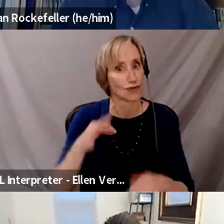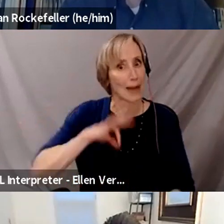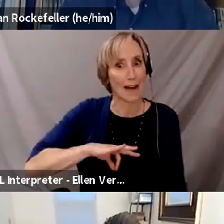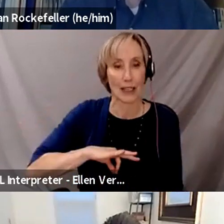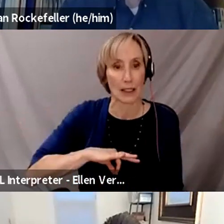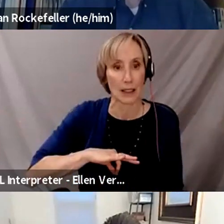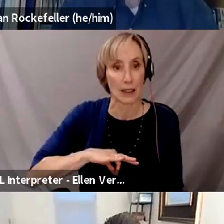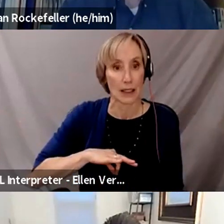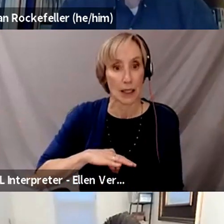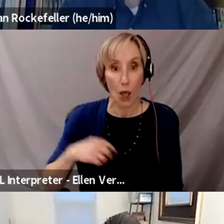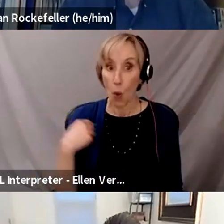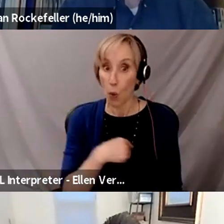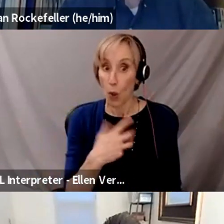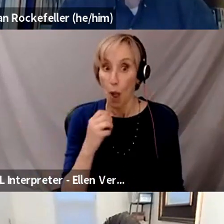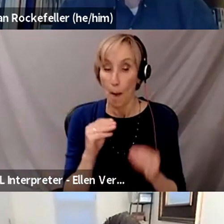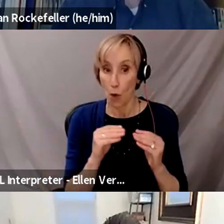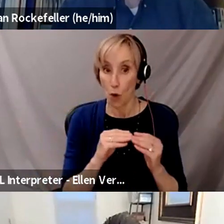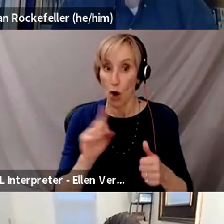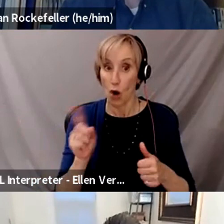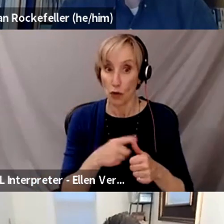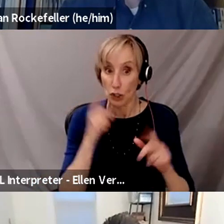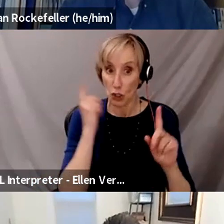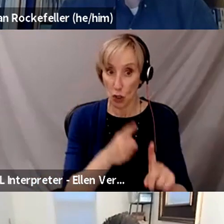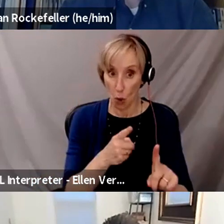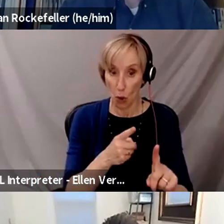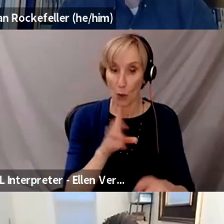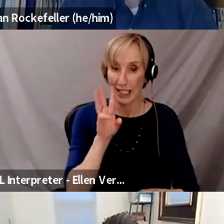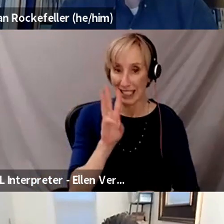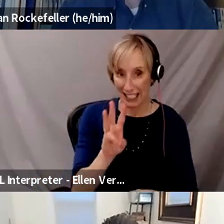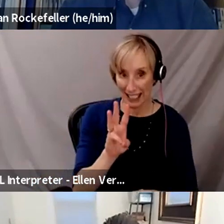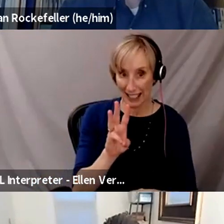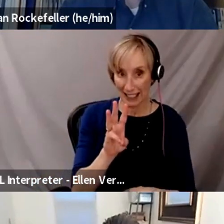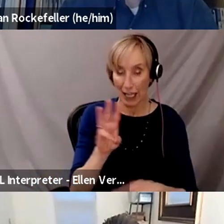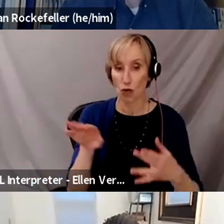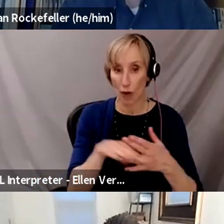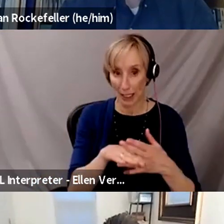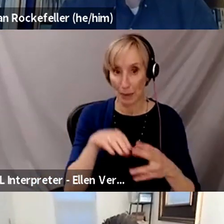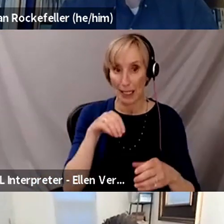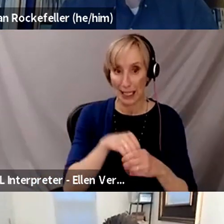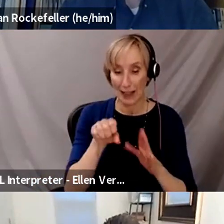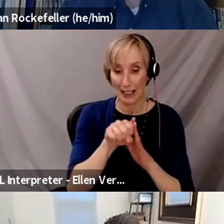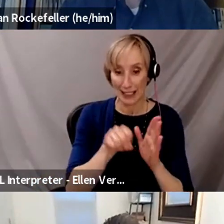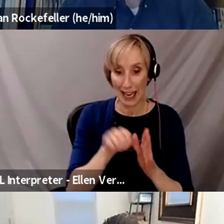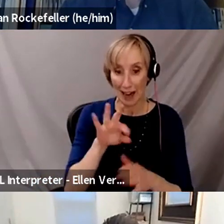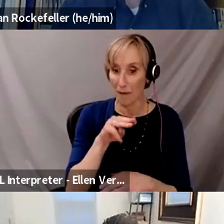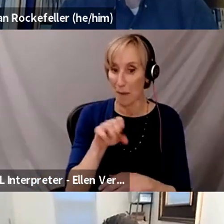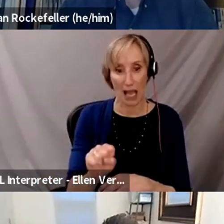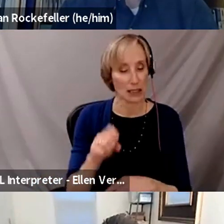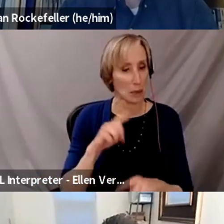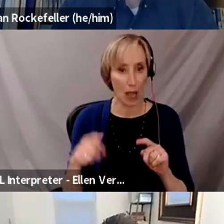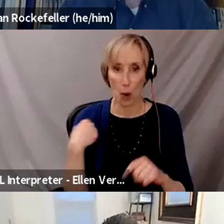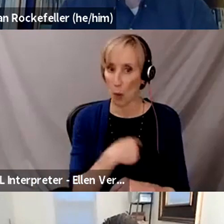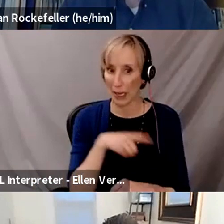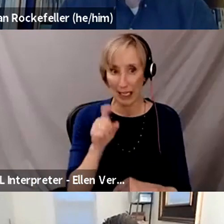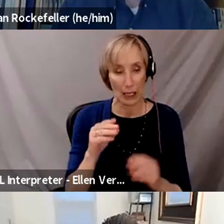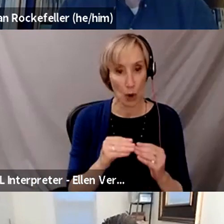more. I think our original goal for the peer support movement was to have 6 in the state of Massachusetts. Right. So, and we have 2 now,